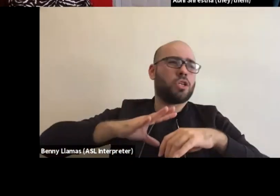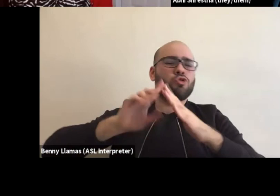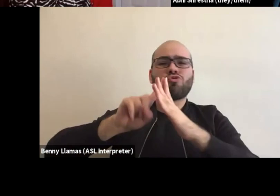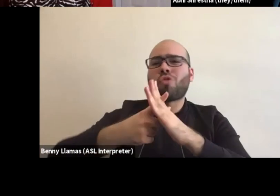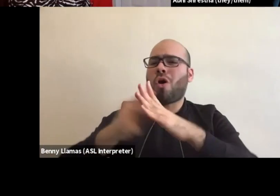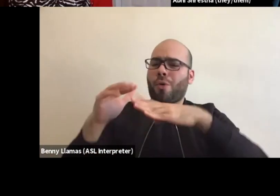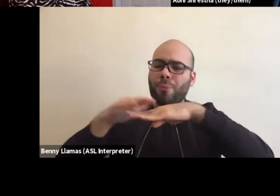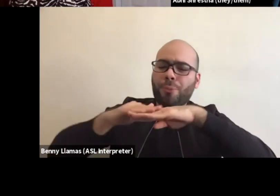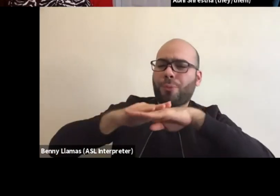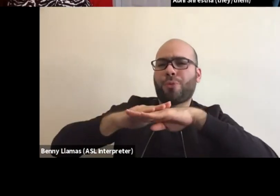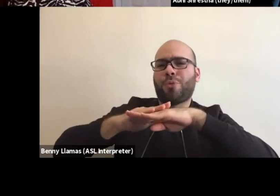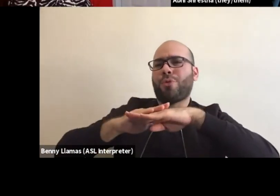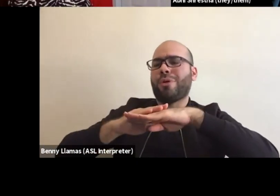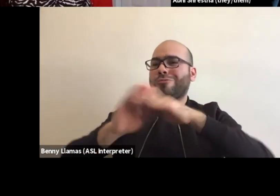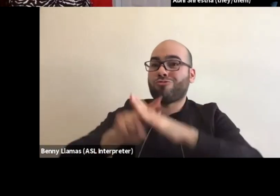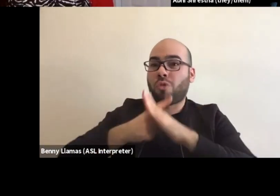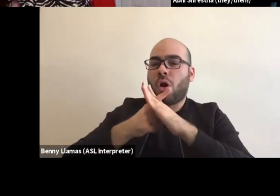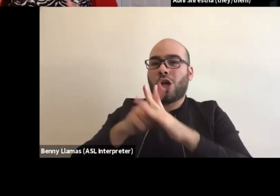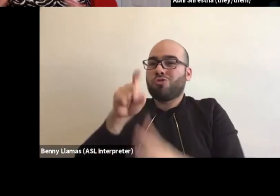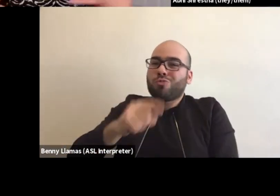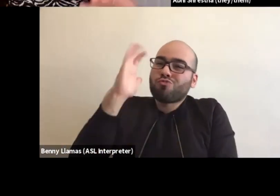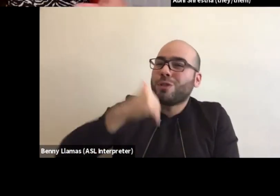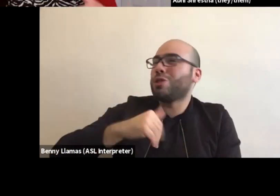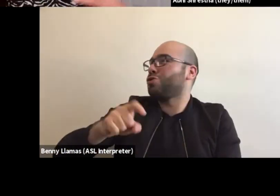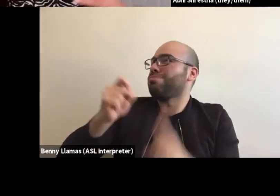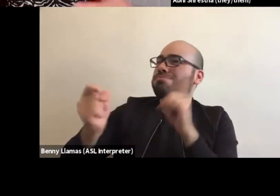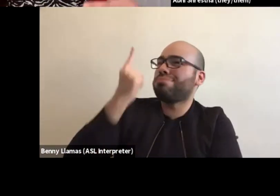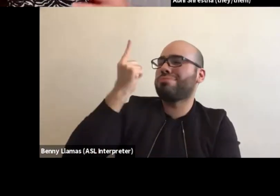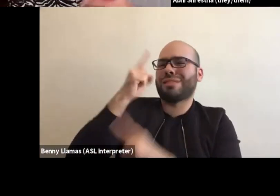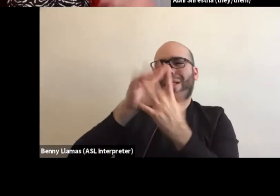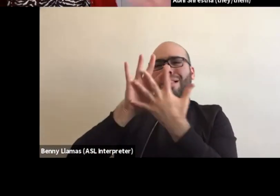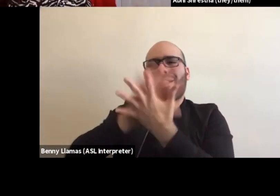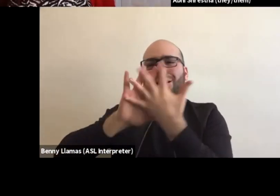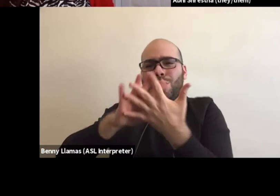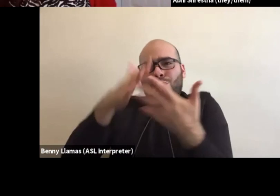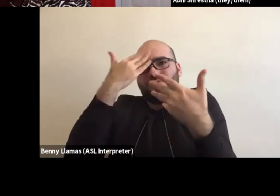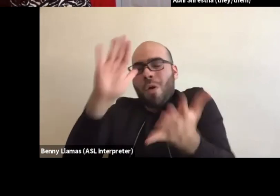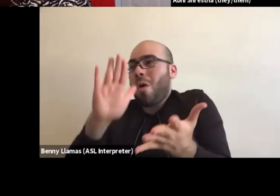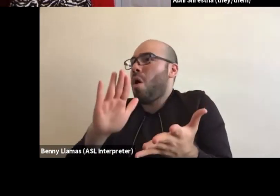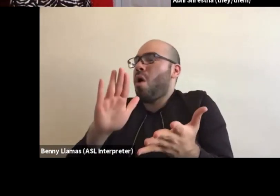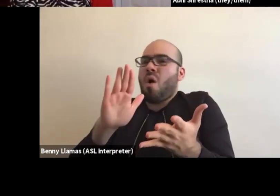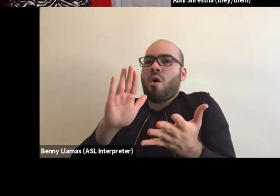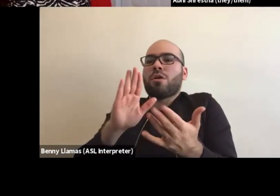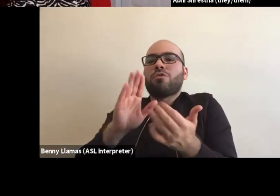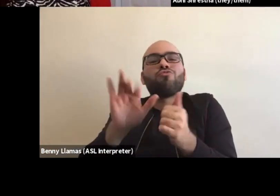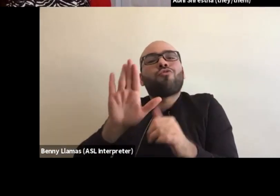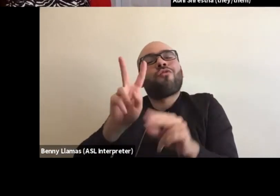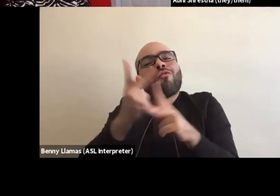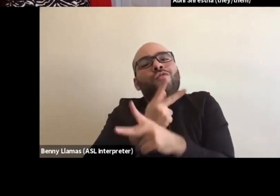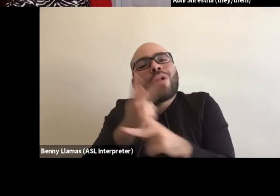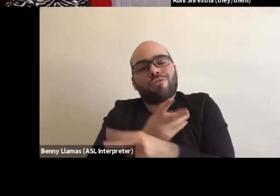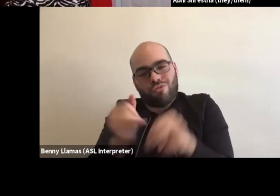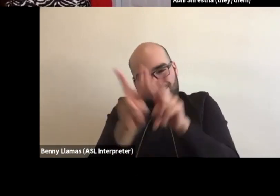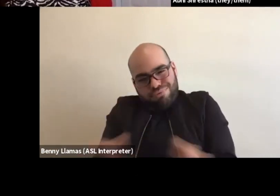And just a discovery. So same logic applies to this exercise. Do you have any